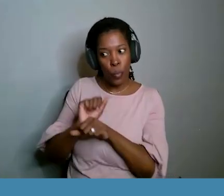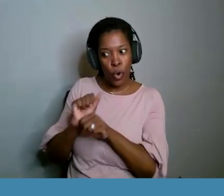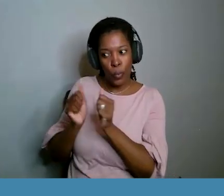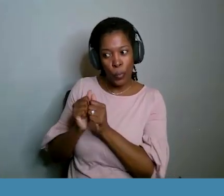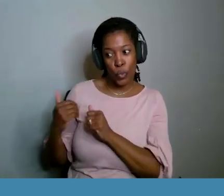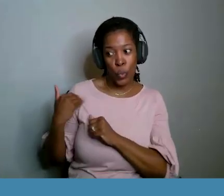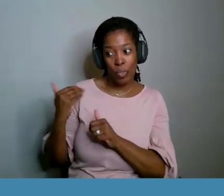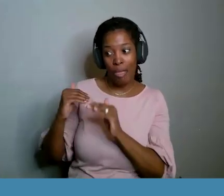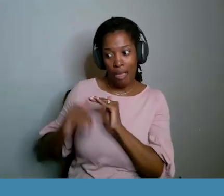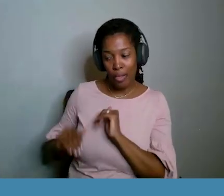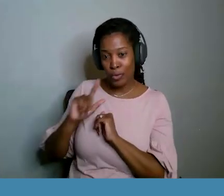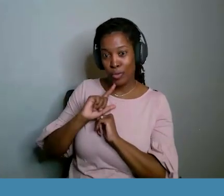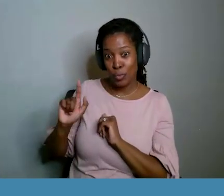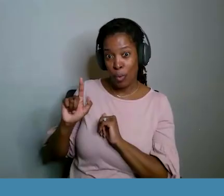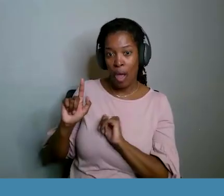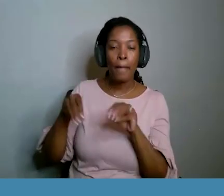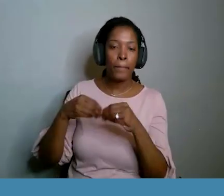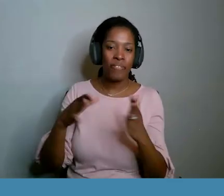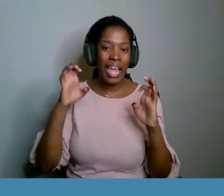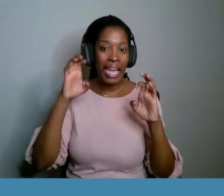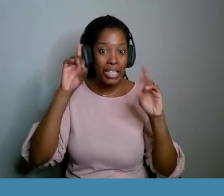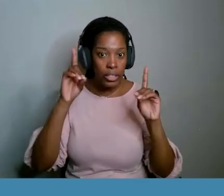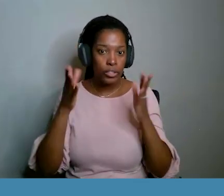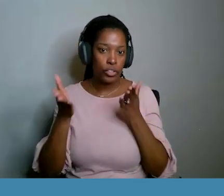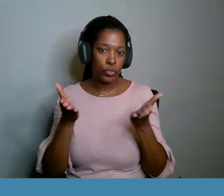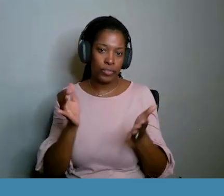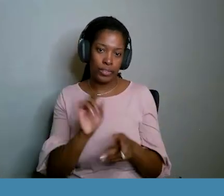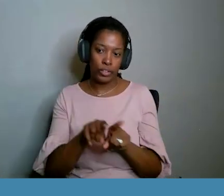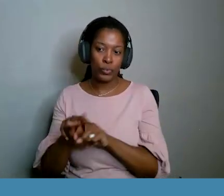provide the educational services as well.